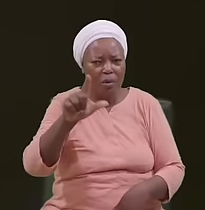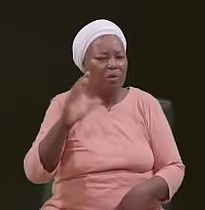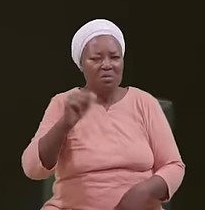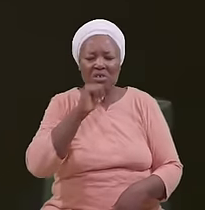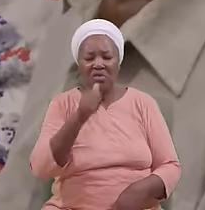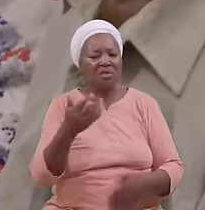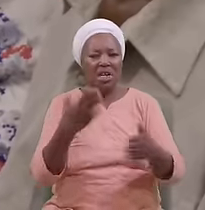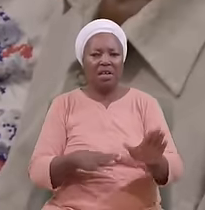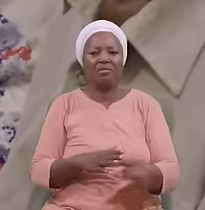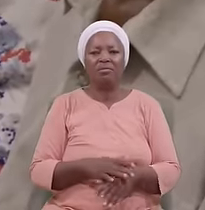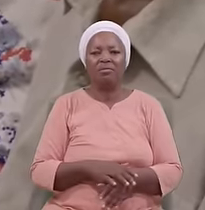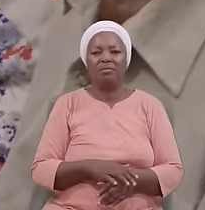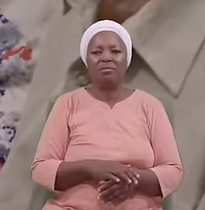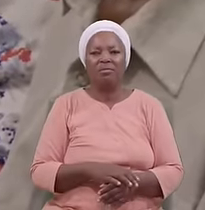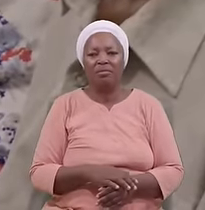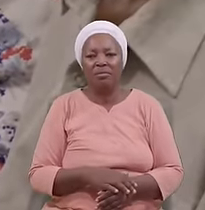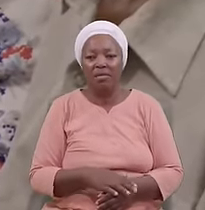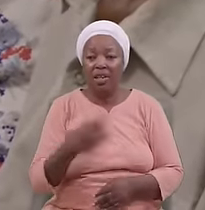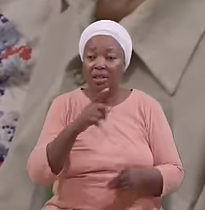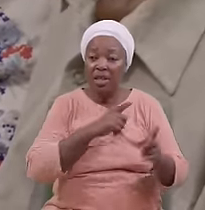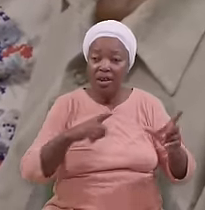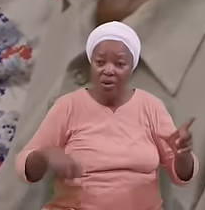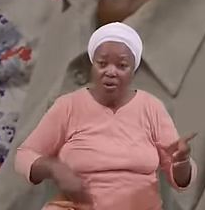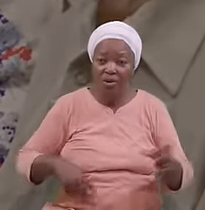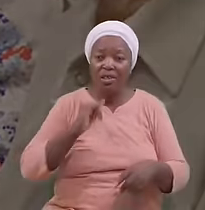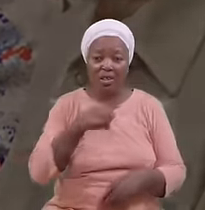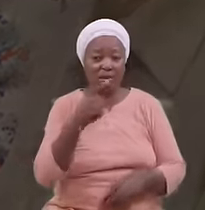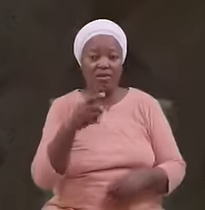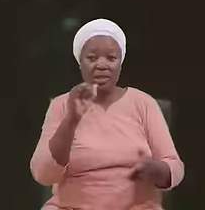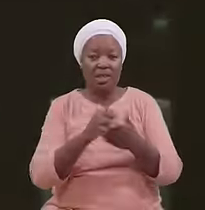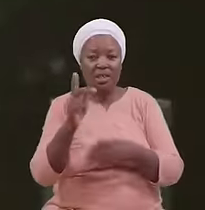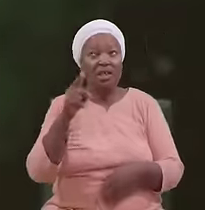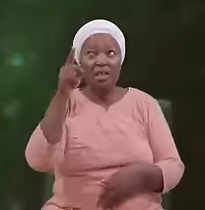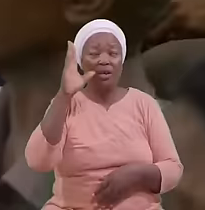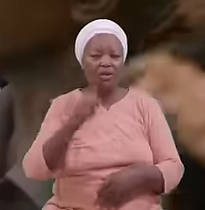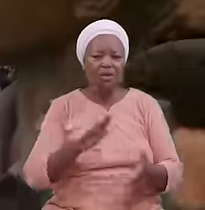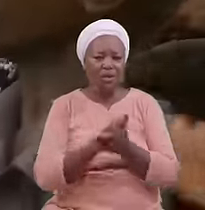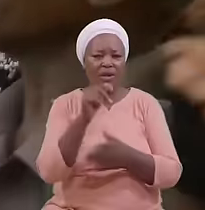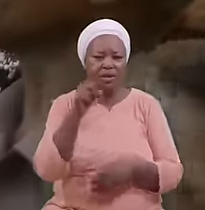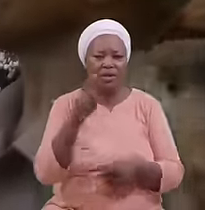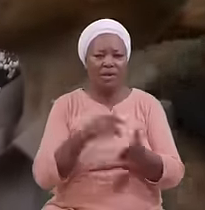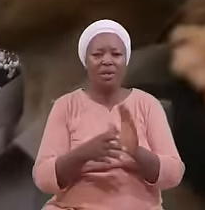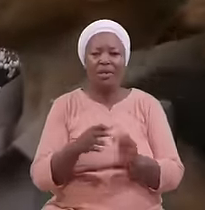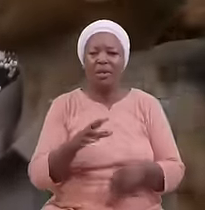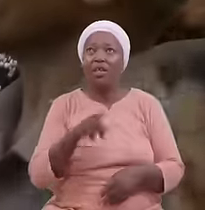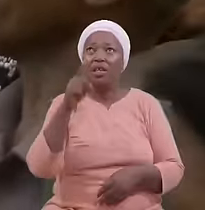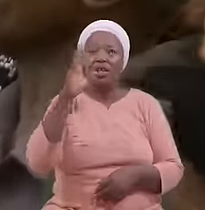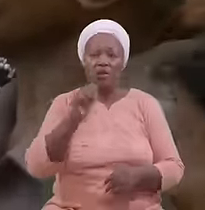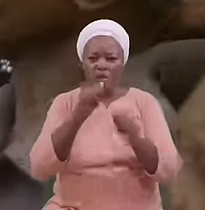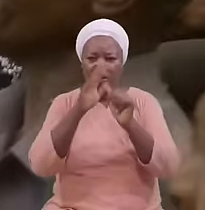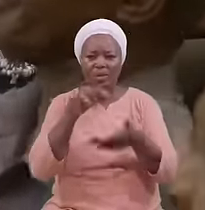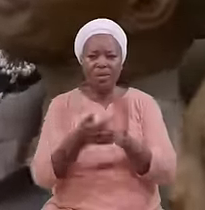not die. Yeah. The Lord is telling you, he will bless you. Yeah. He will bless your